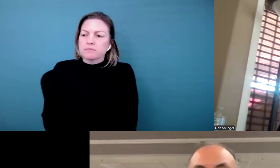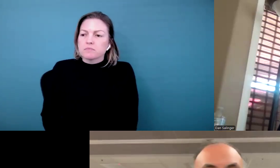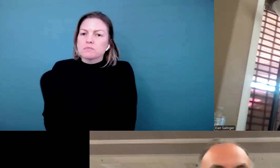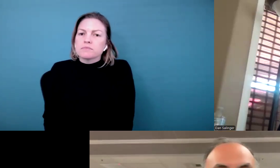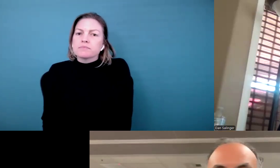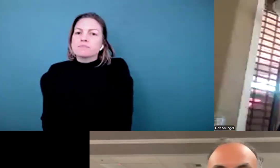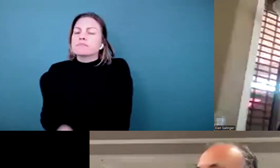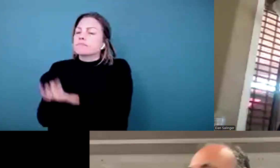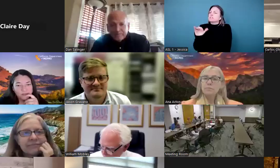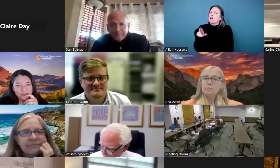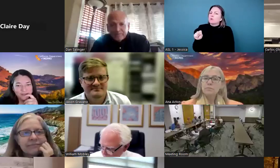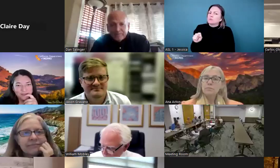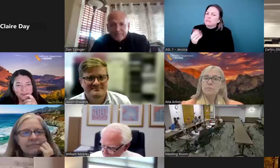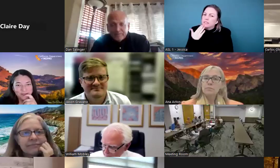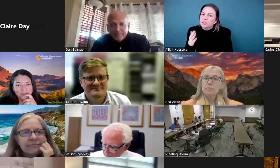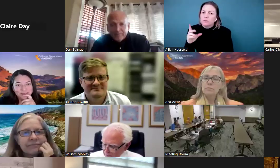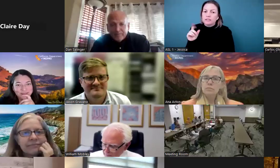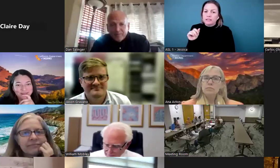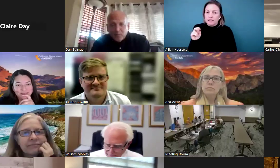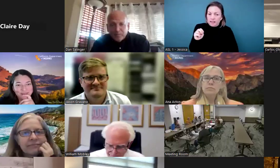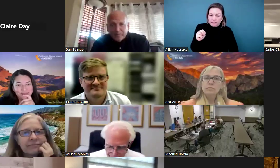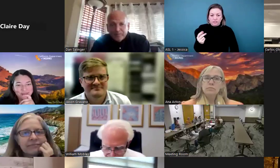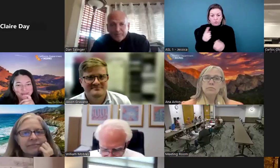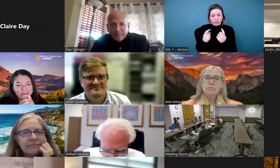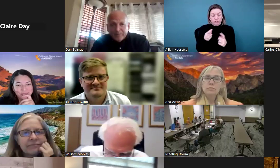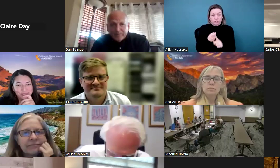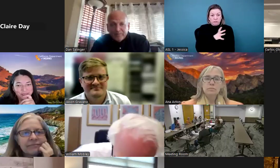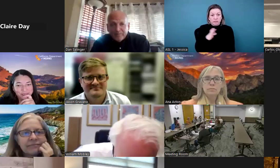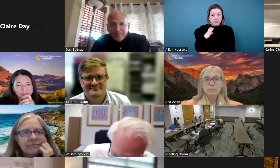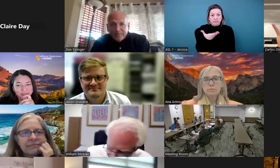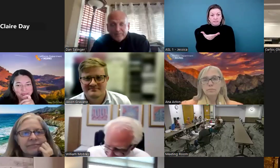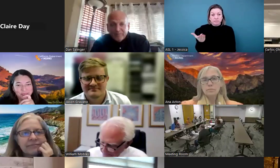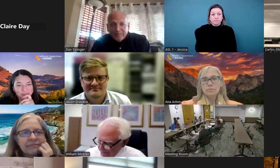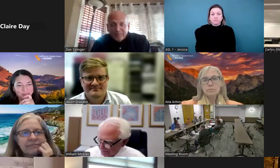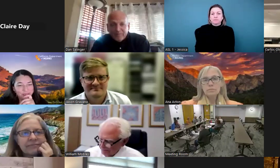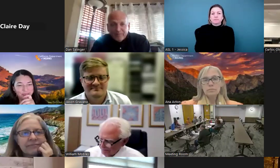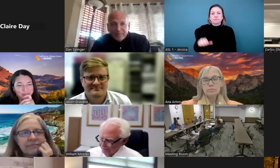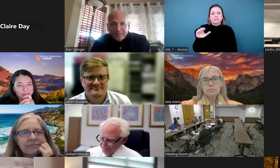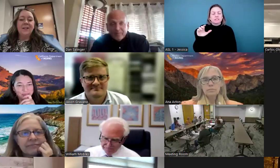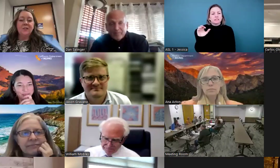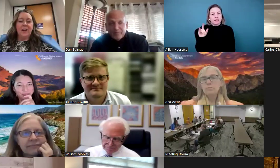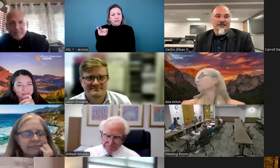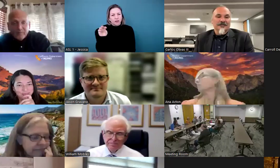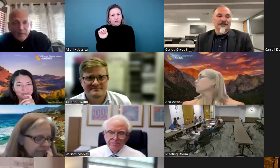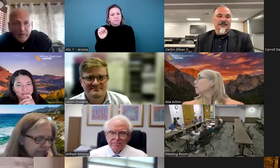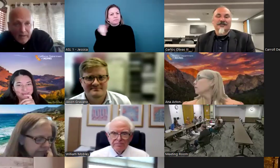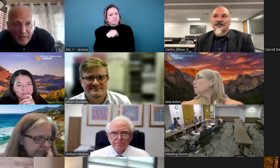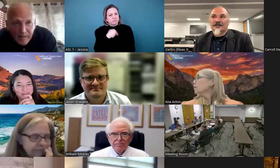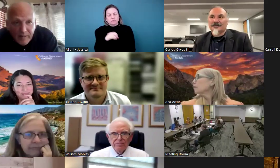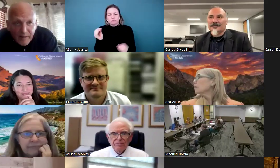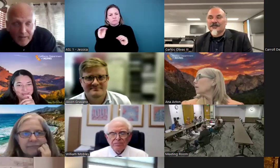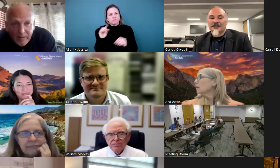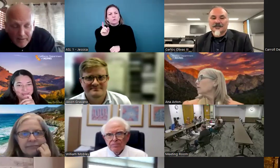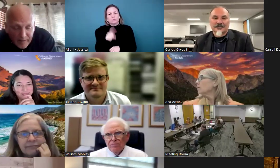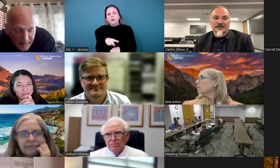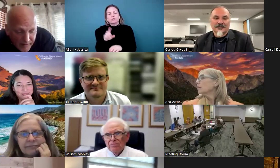Thanks, Dan. Questions from committee members? Claire? Yeah, I don't have a question,